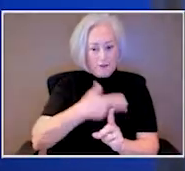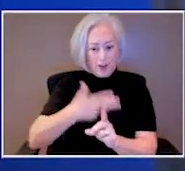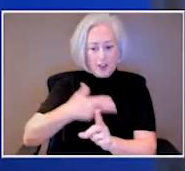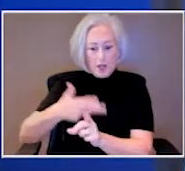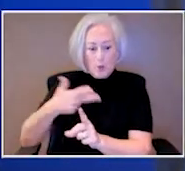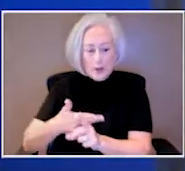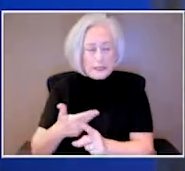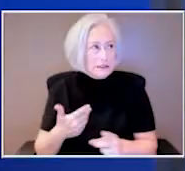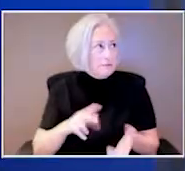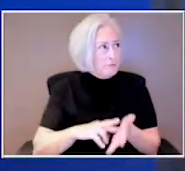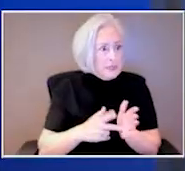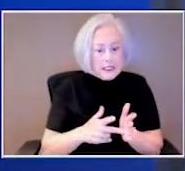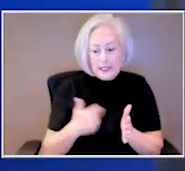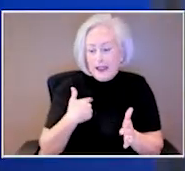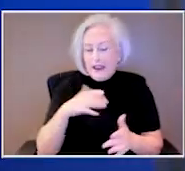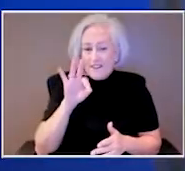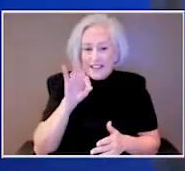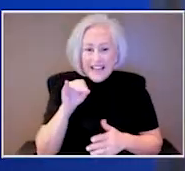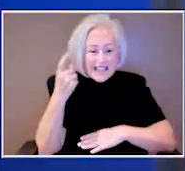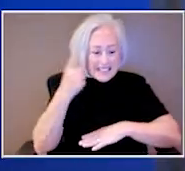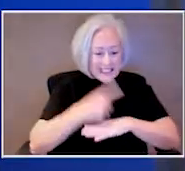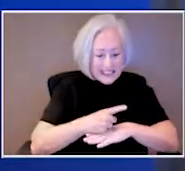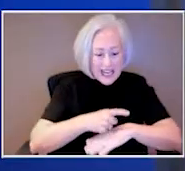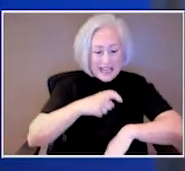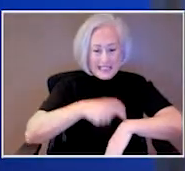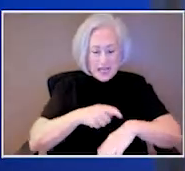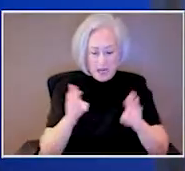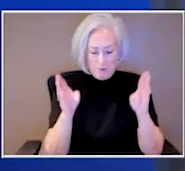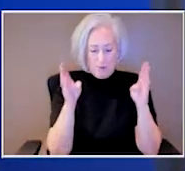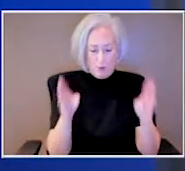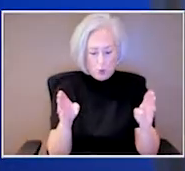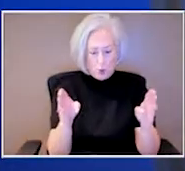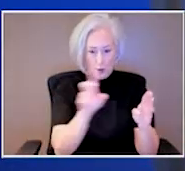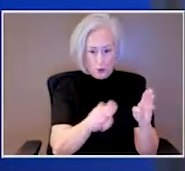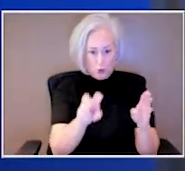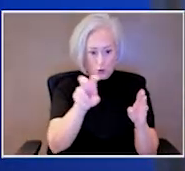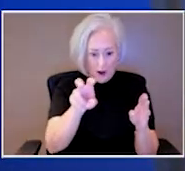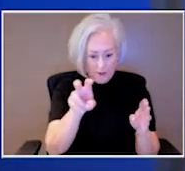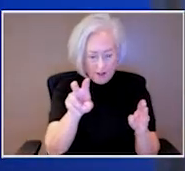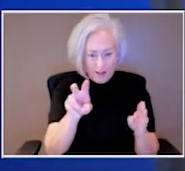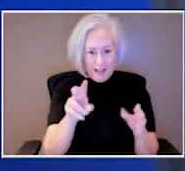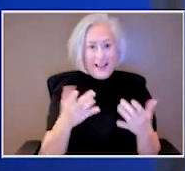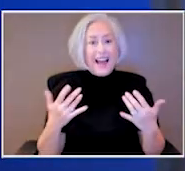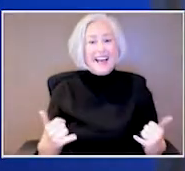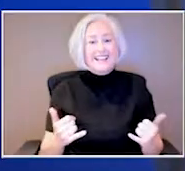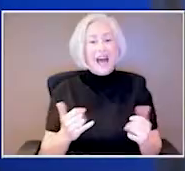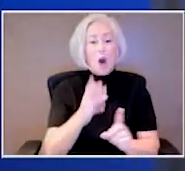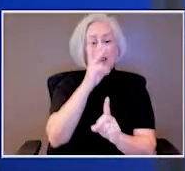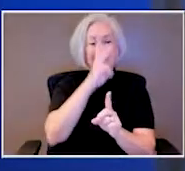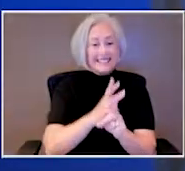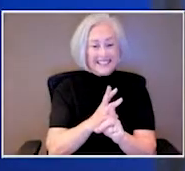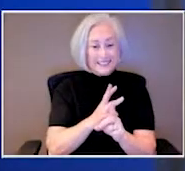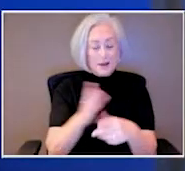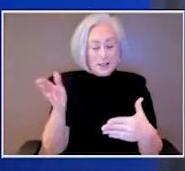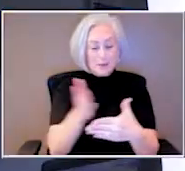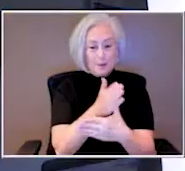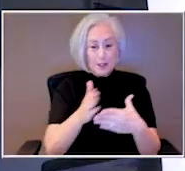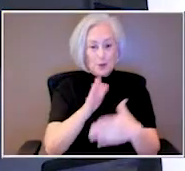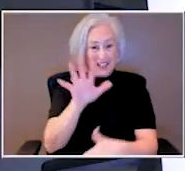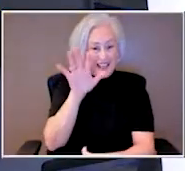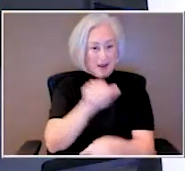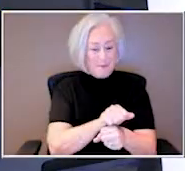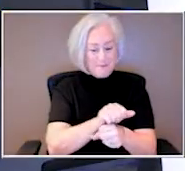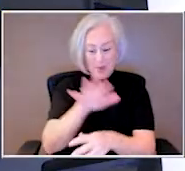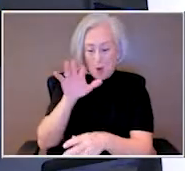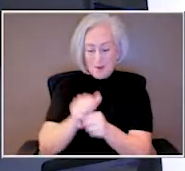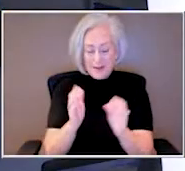window. And then things stabilized. And now I'm at 6 months. So that window's getting bigger and bigger. I